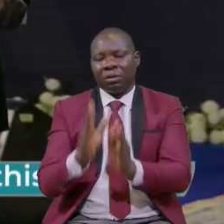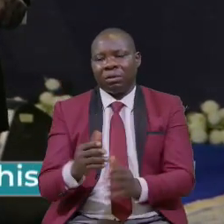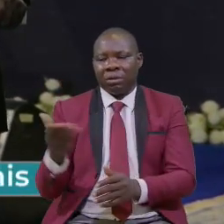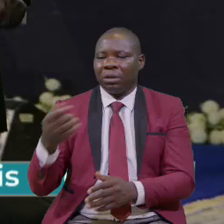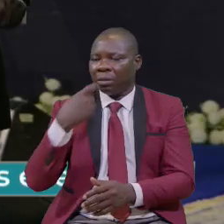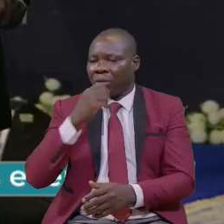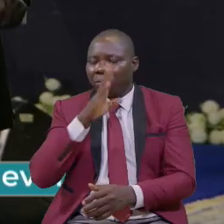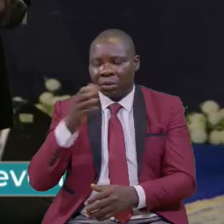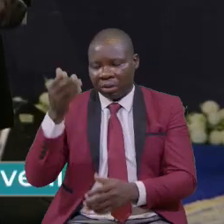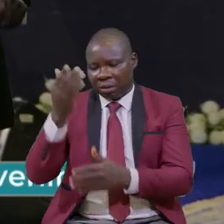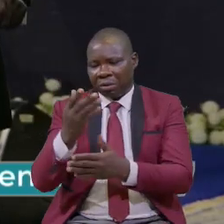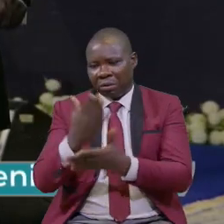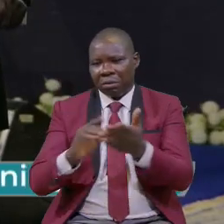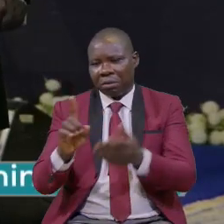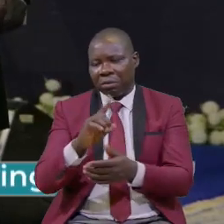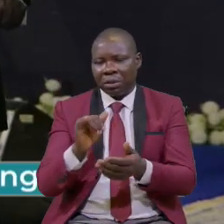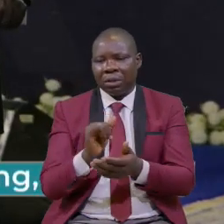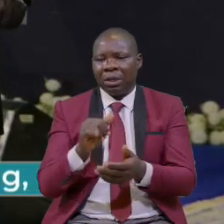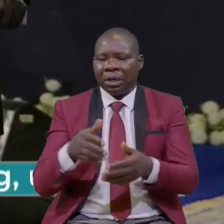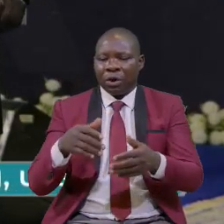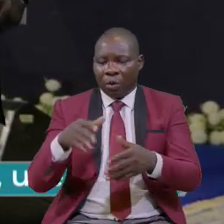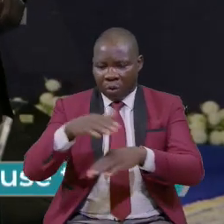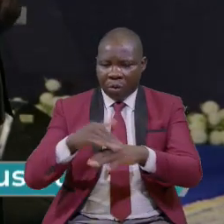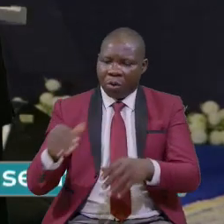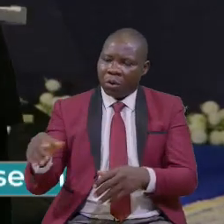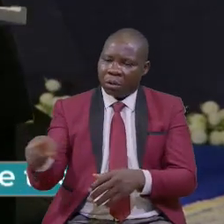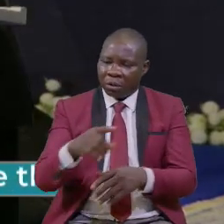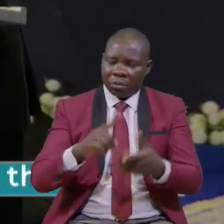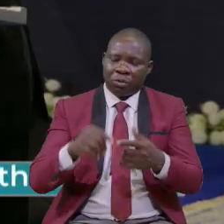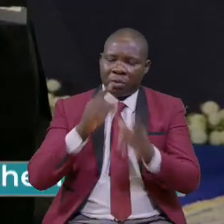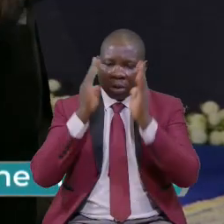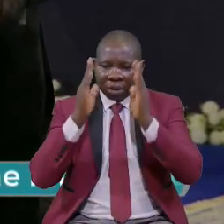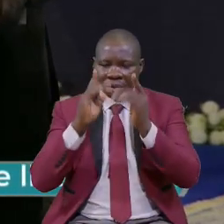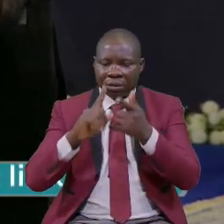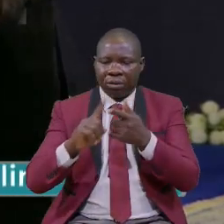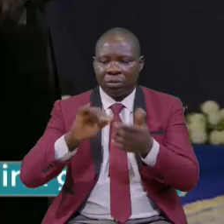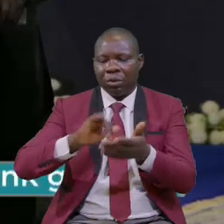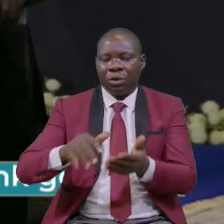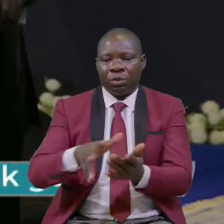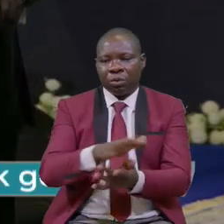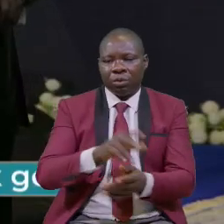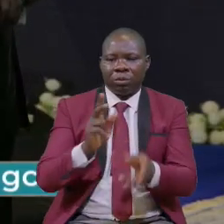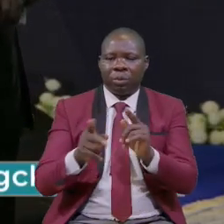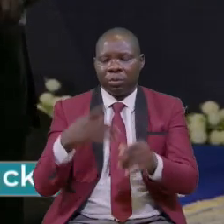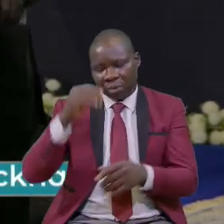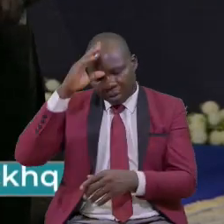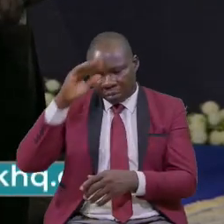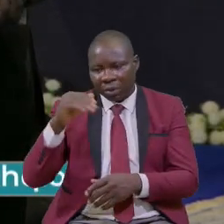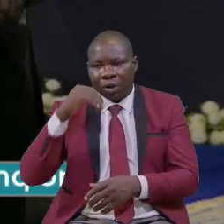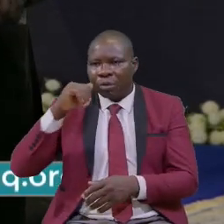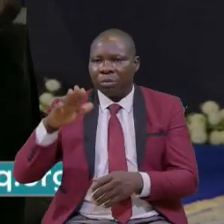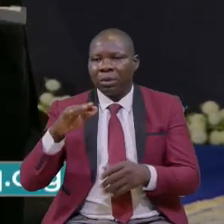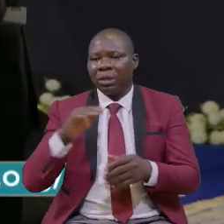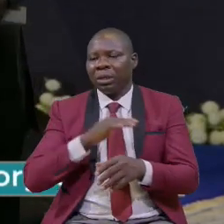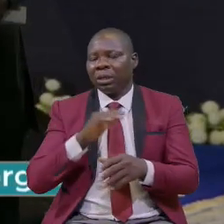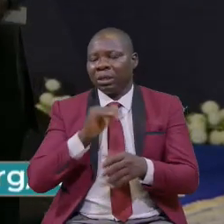Please call them to attend to those people, especially the men and women who don't